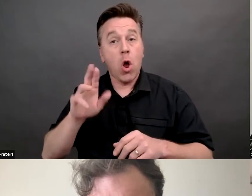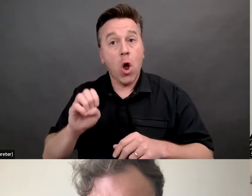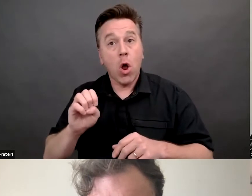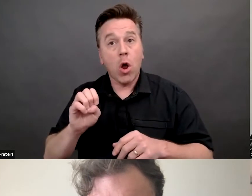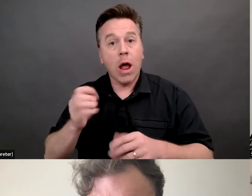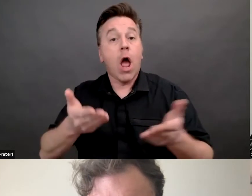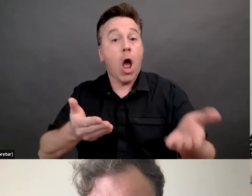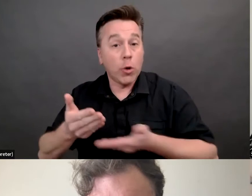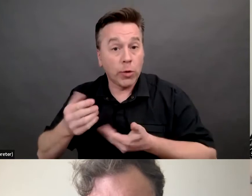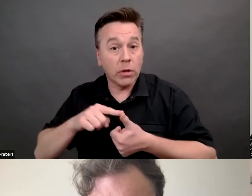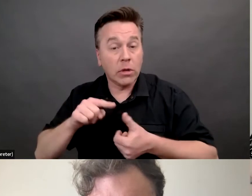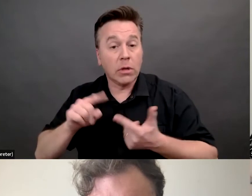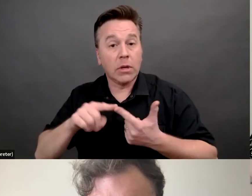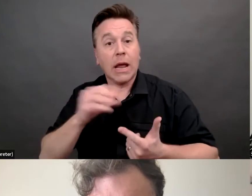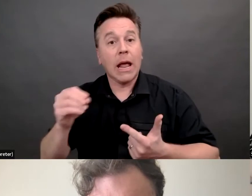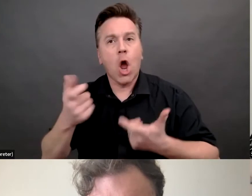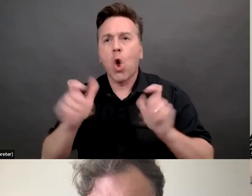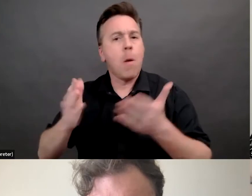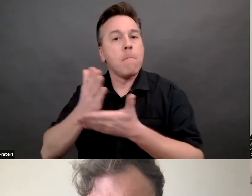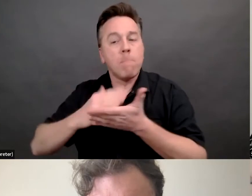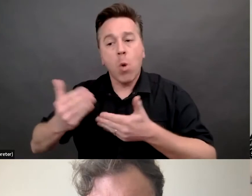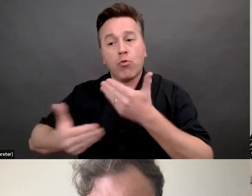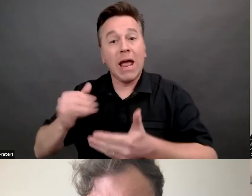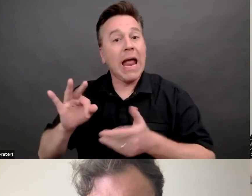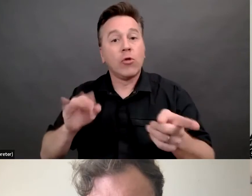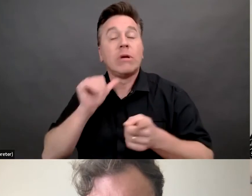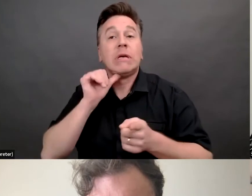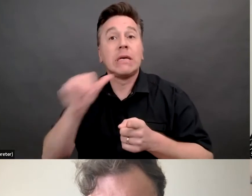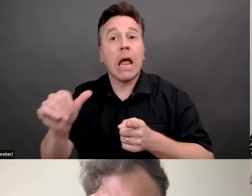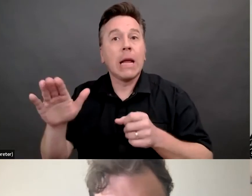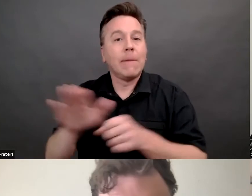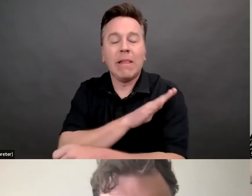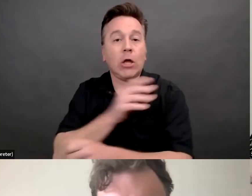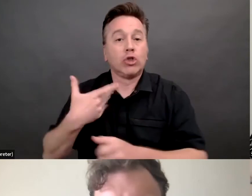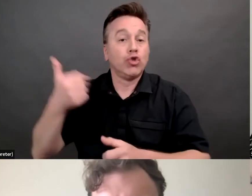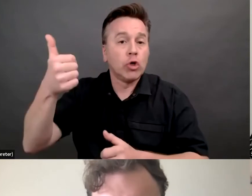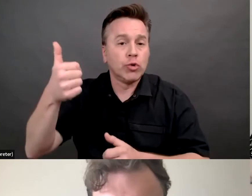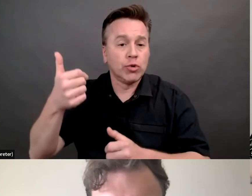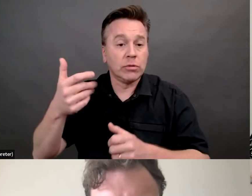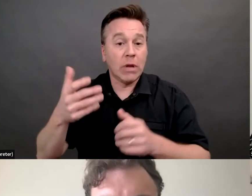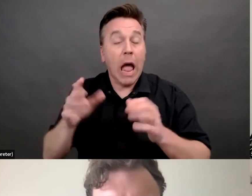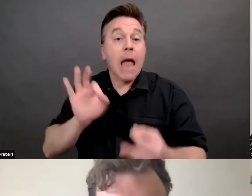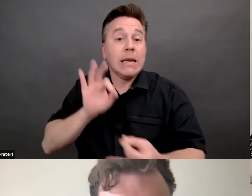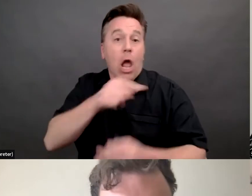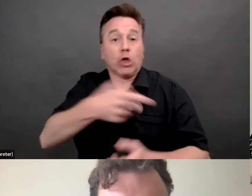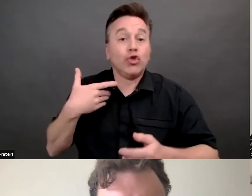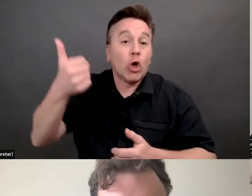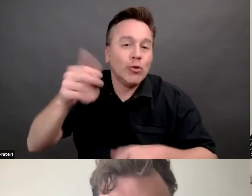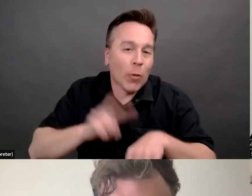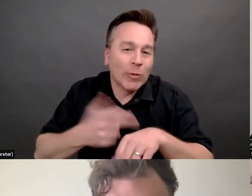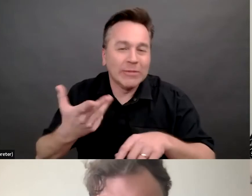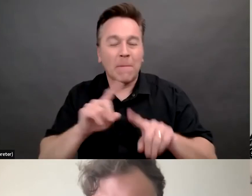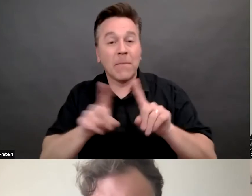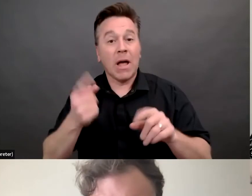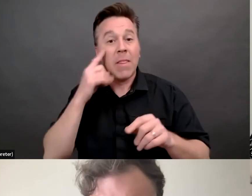being hired and being a huge part of the process if they are not completely in charge. I mean, ideally they'd be in charge, but